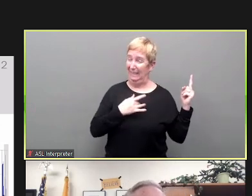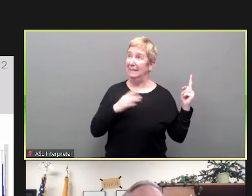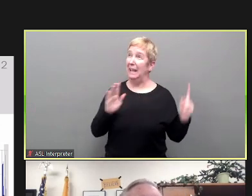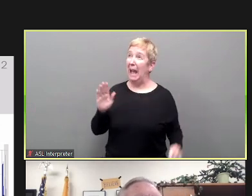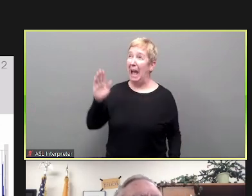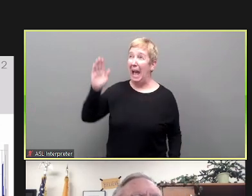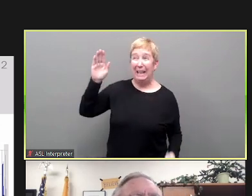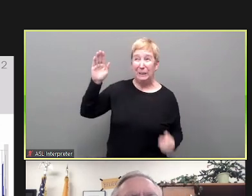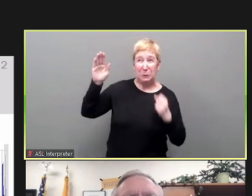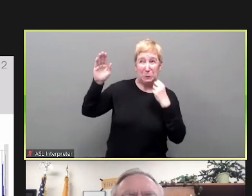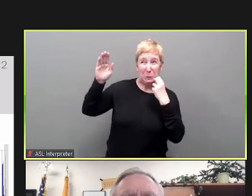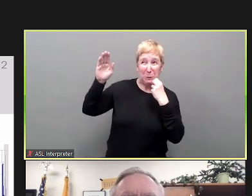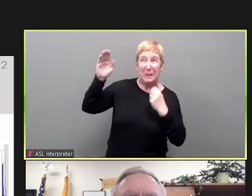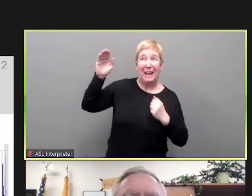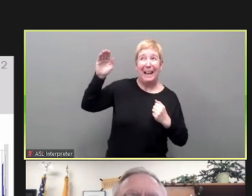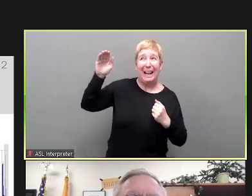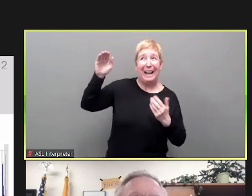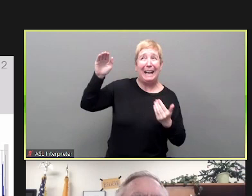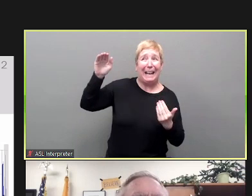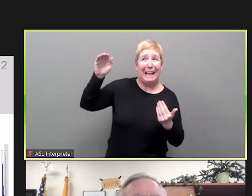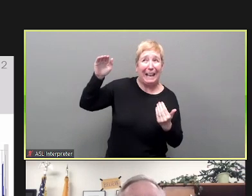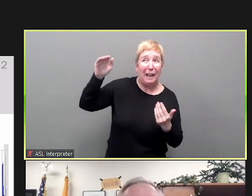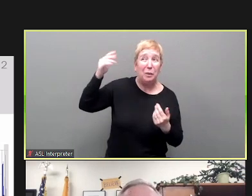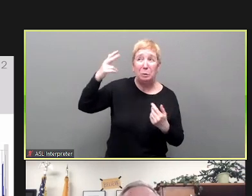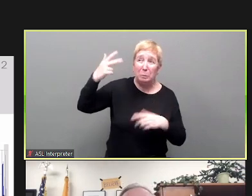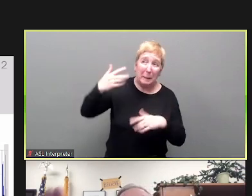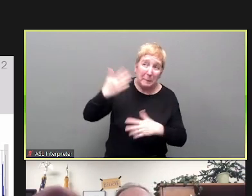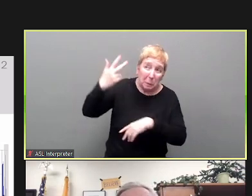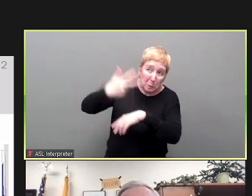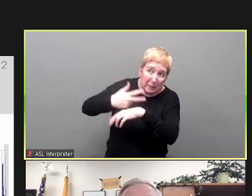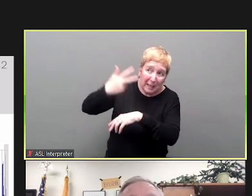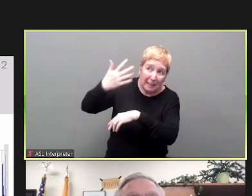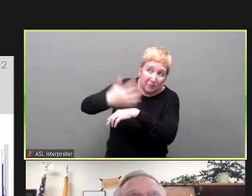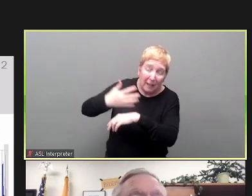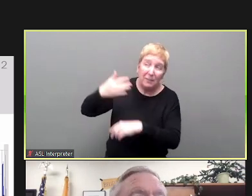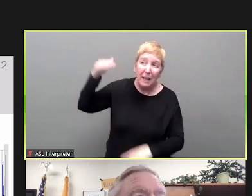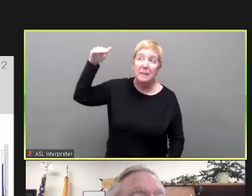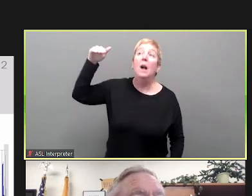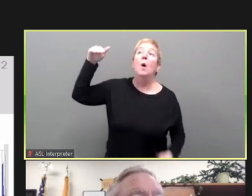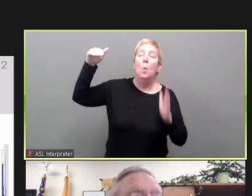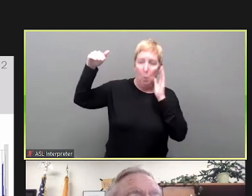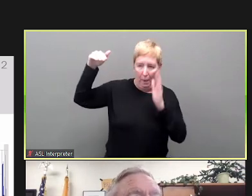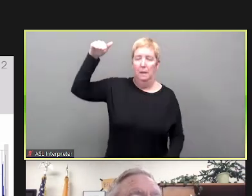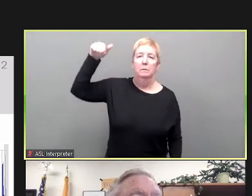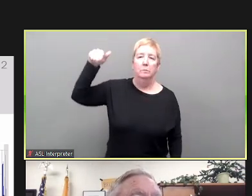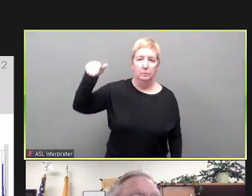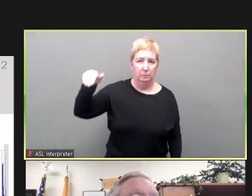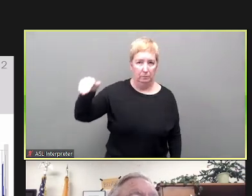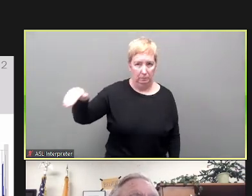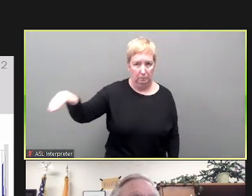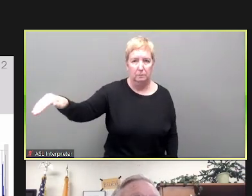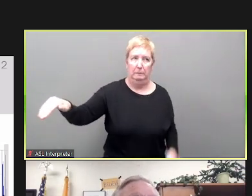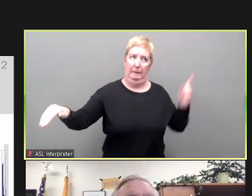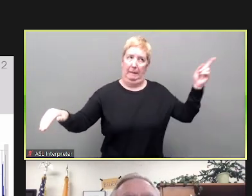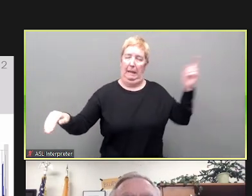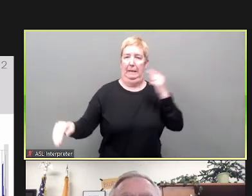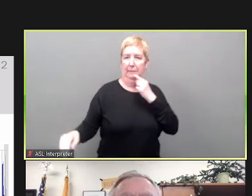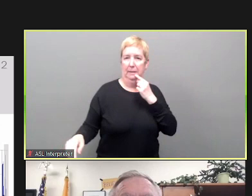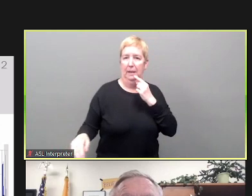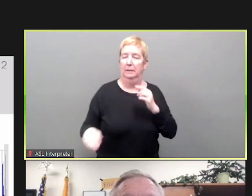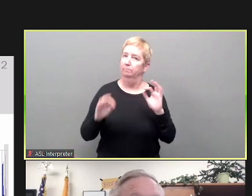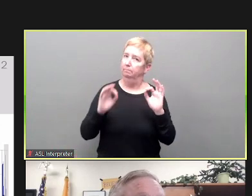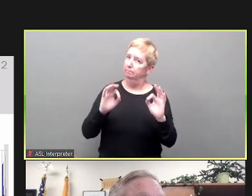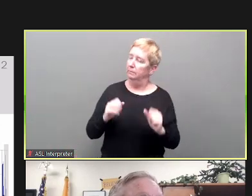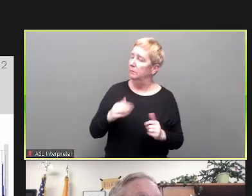peak. Could be in the next 3 to 5 days. We're starting to project a downward trend next week. So that's really good news. Over 20%